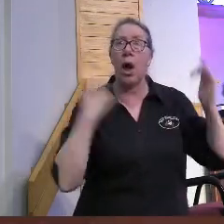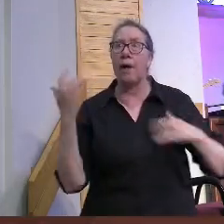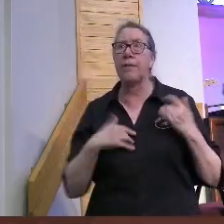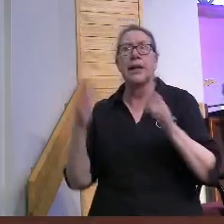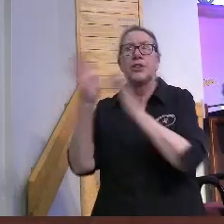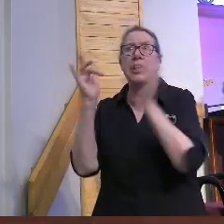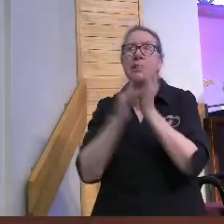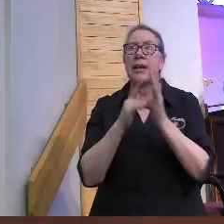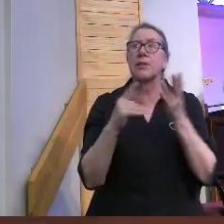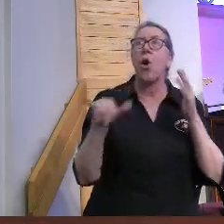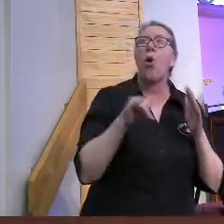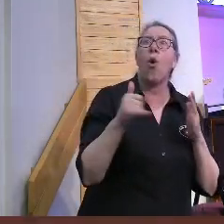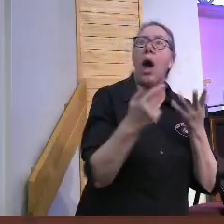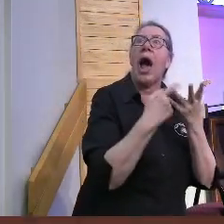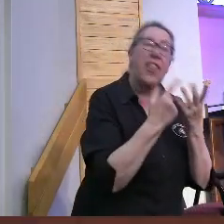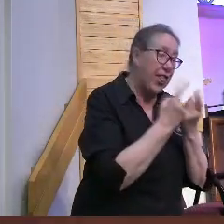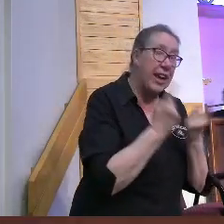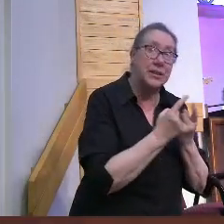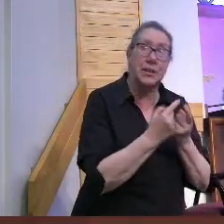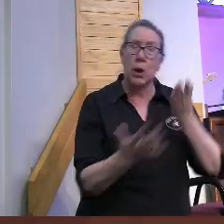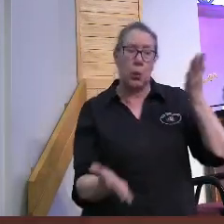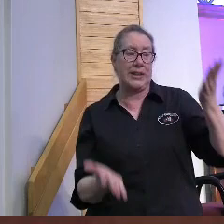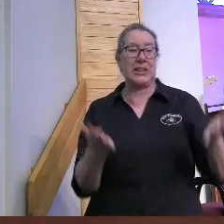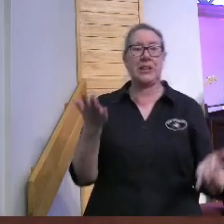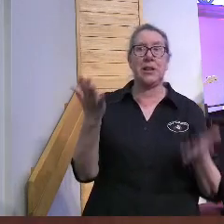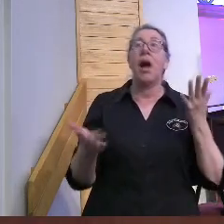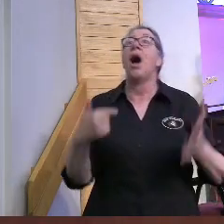to know how He's going to do it. But I'm just going to trust Him.